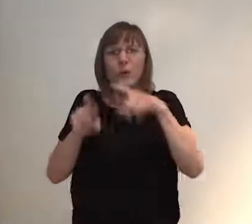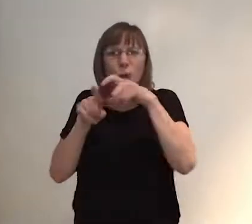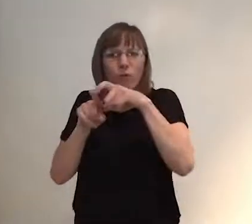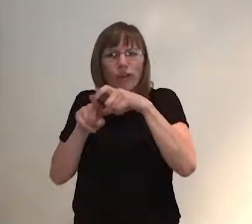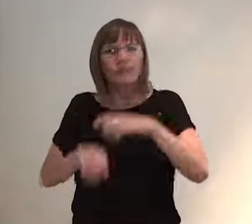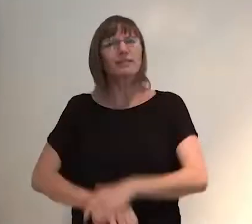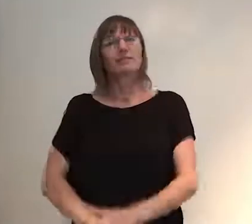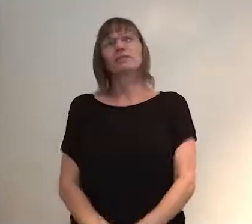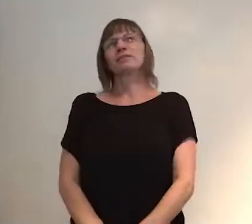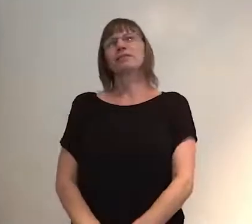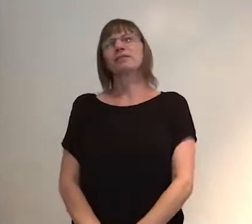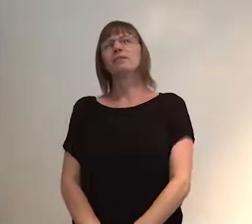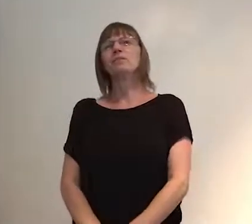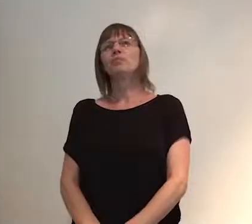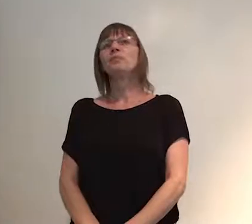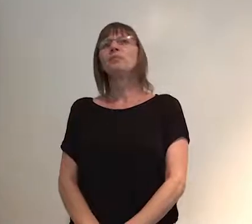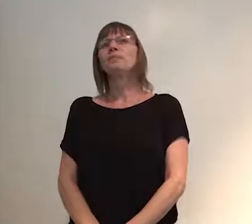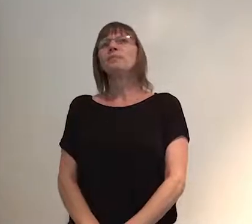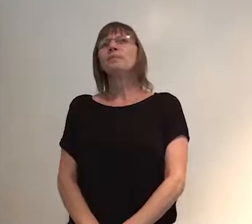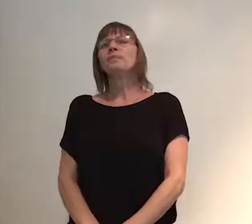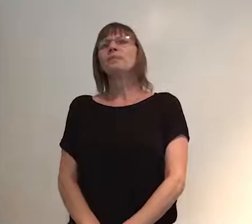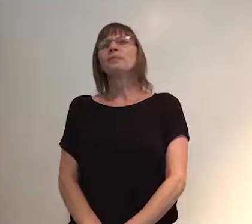just like those dolphins.